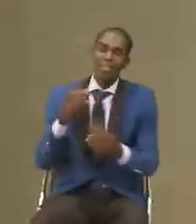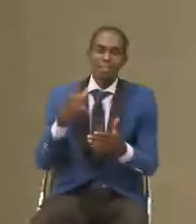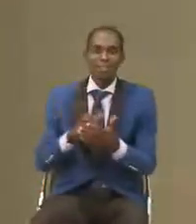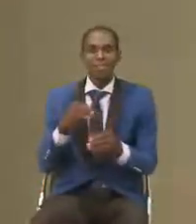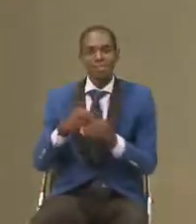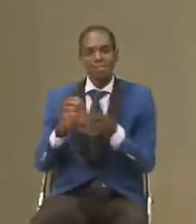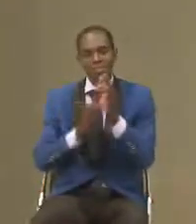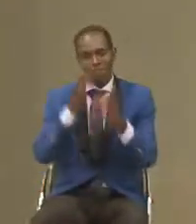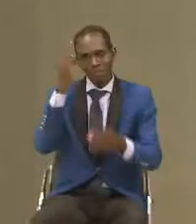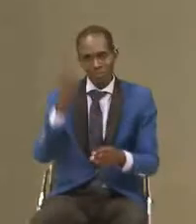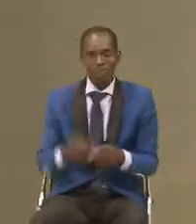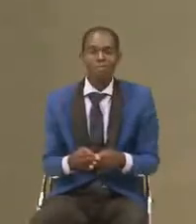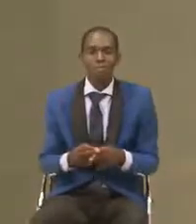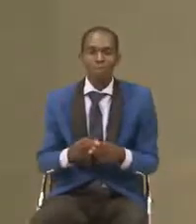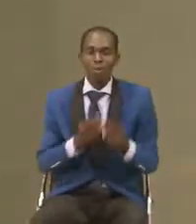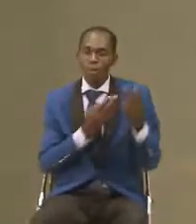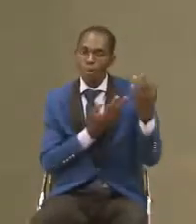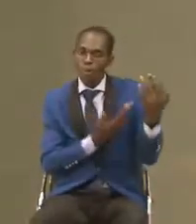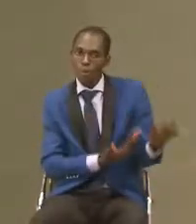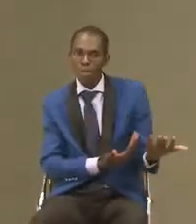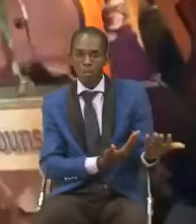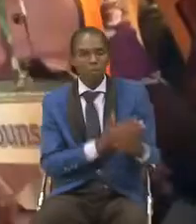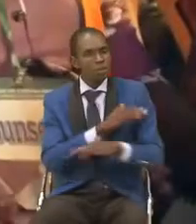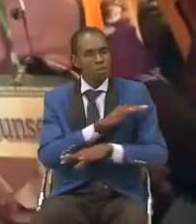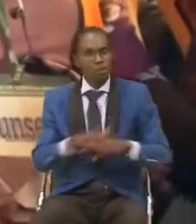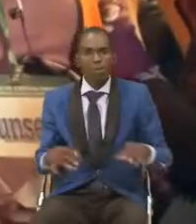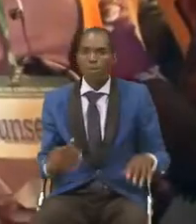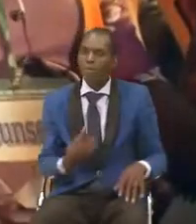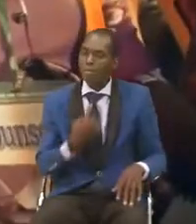him. Tonight, you will get it.